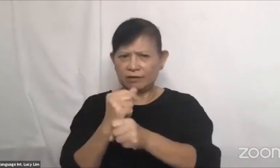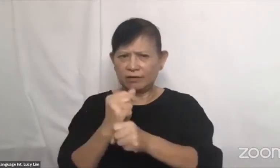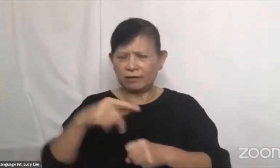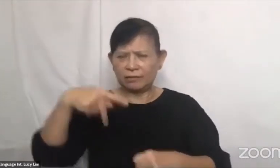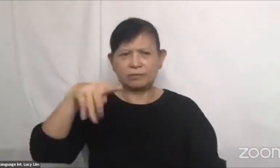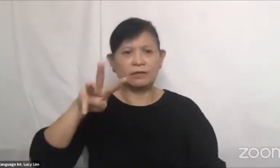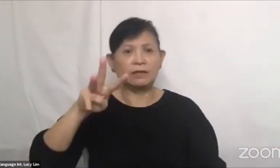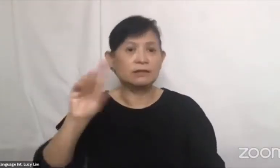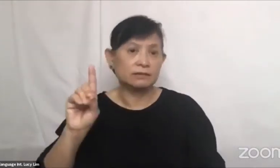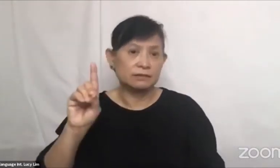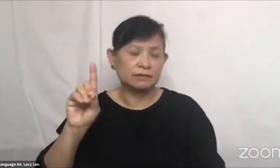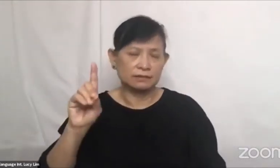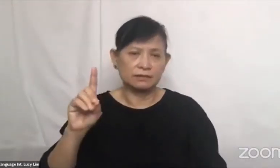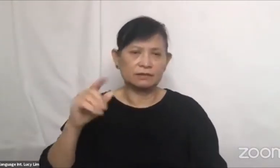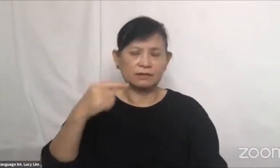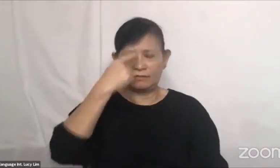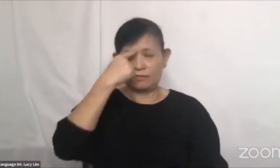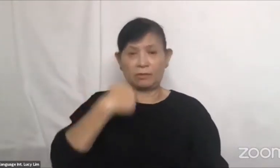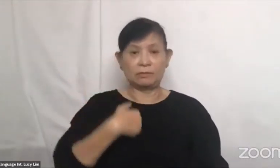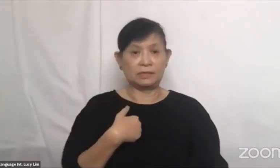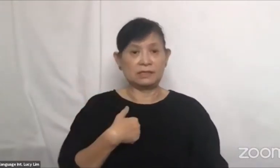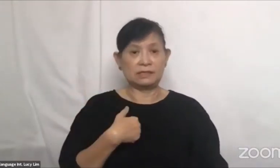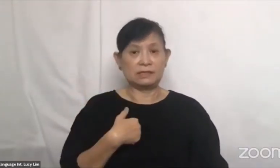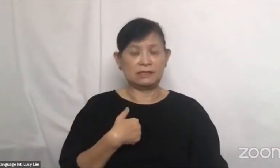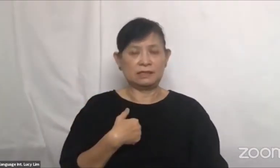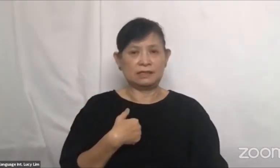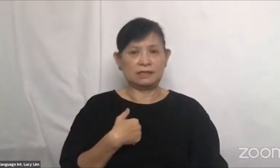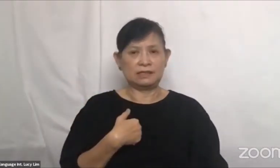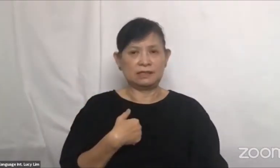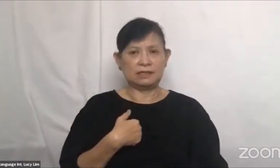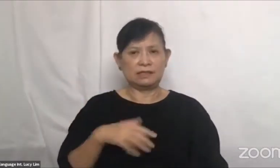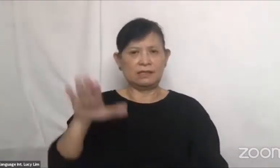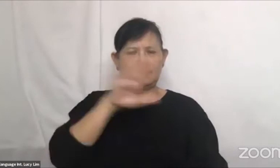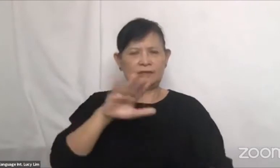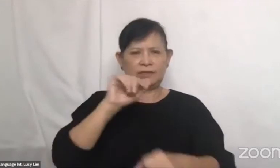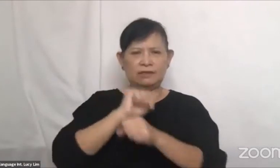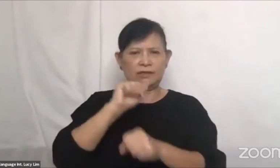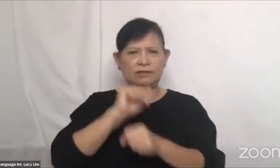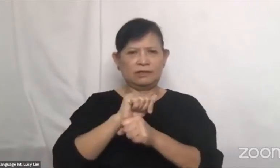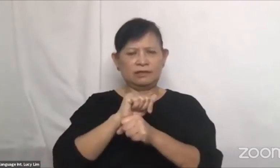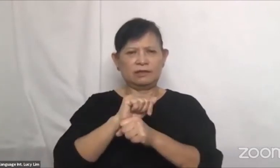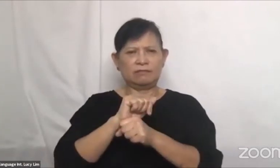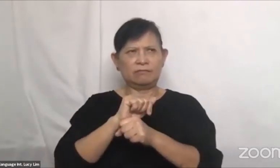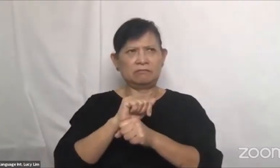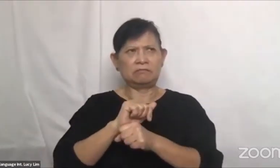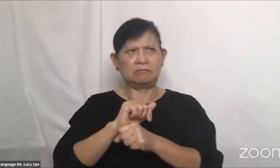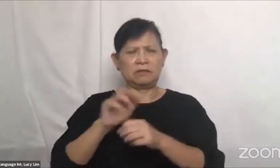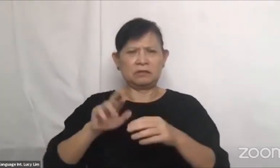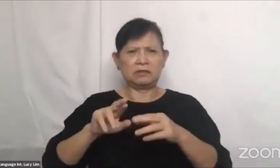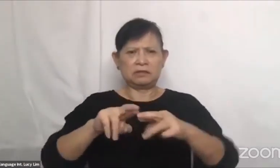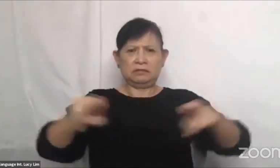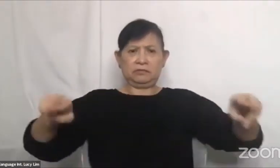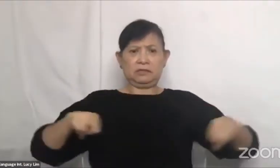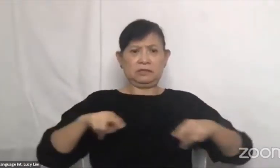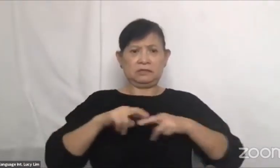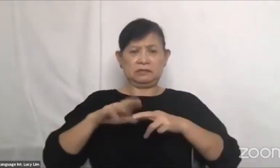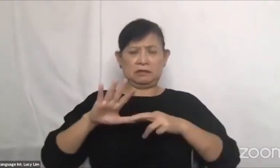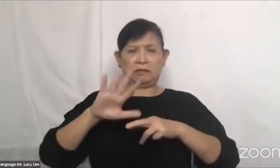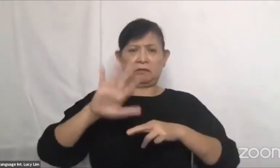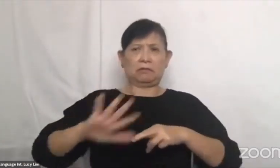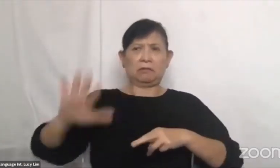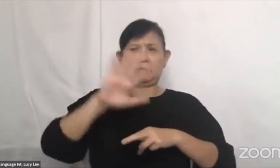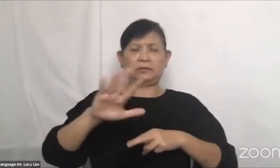for me, being around the work in the region for at least the last 3 decades,